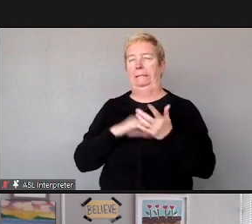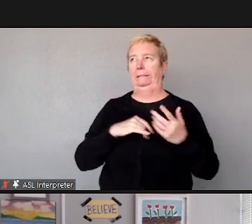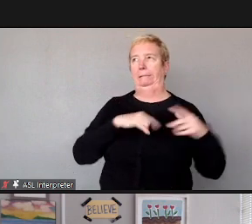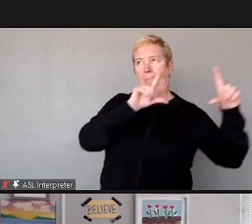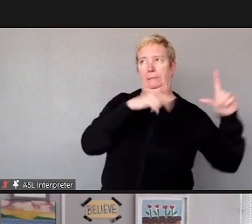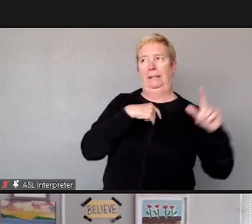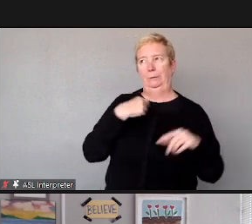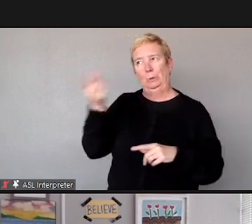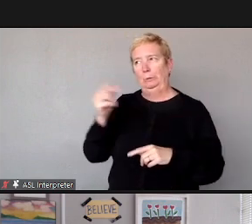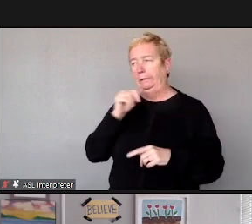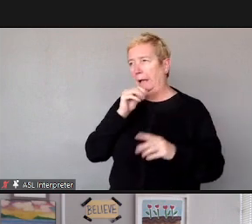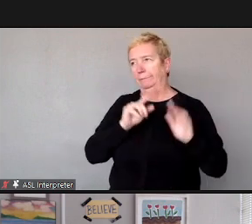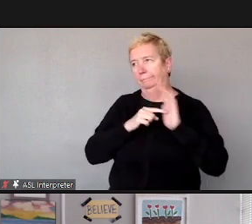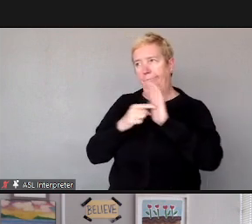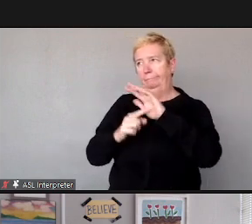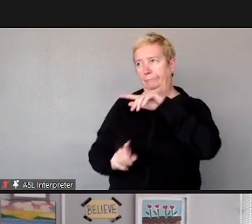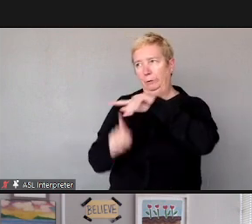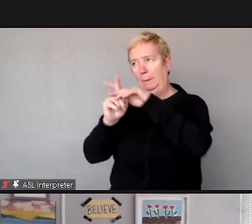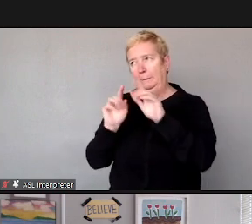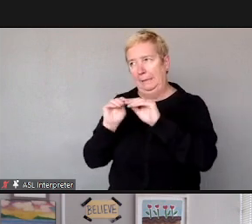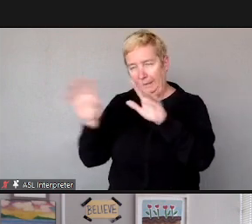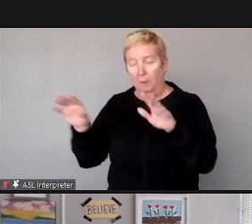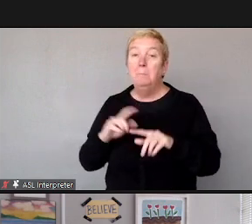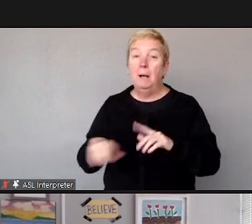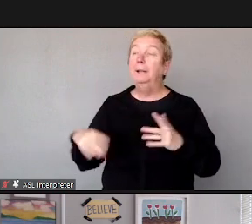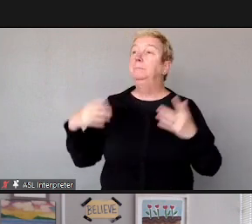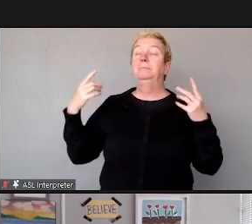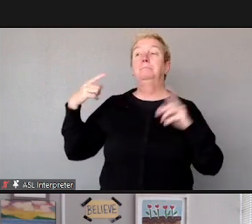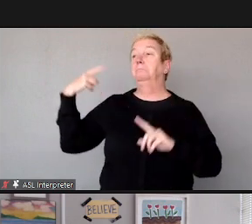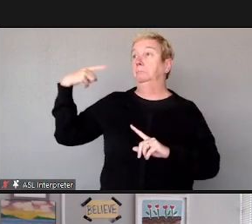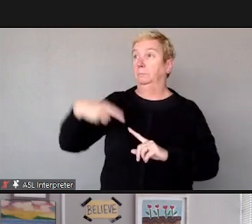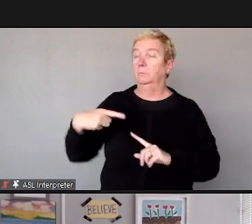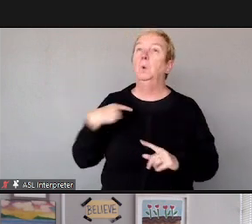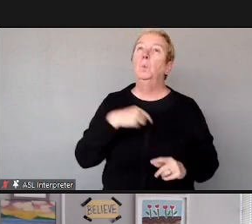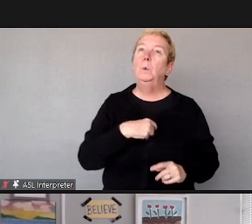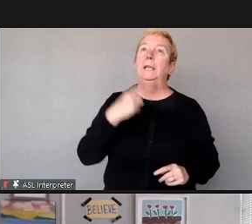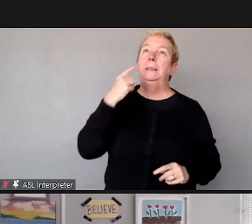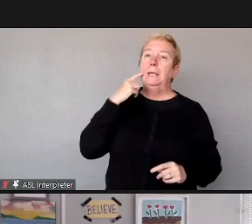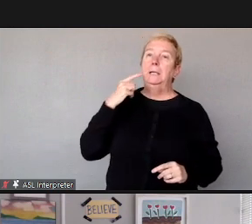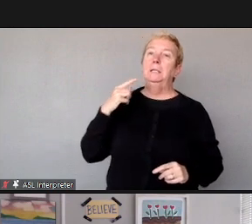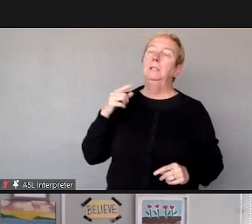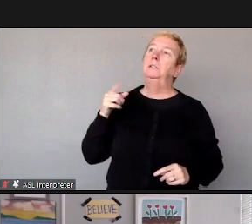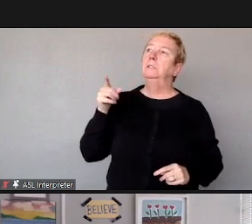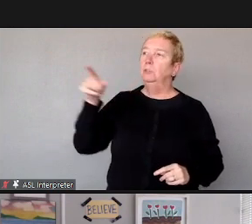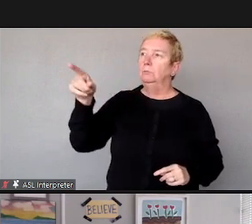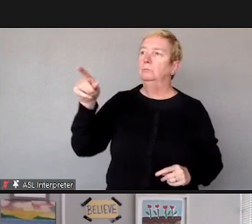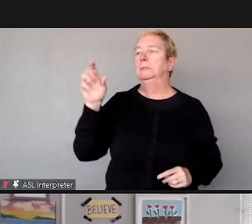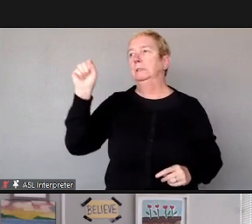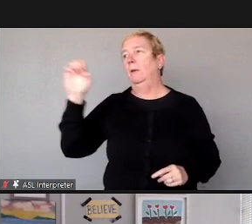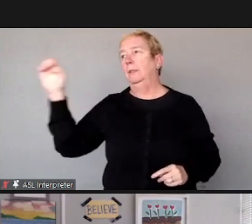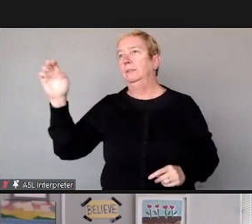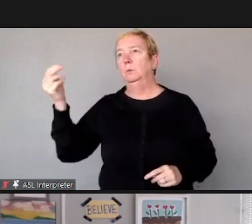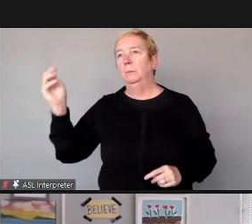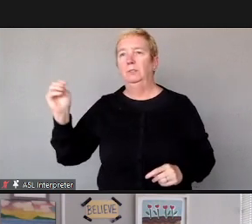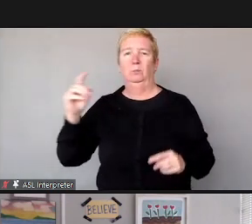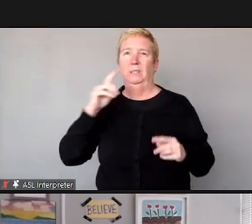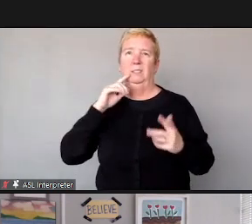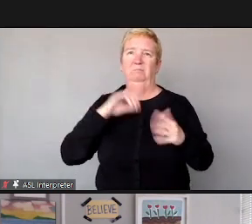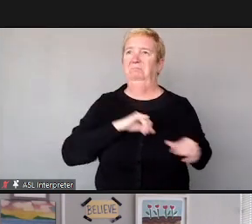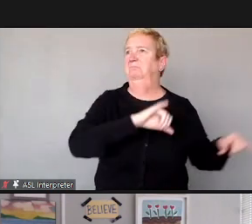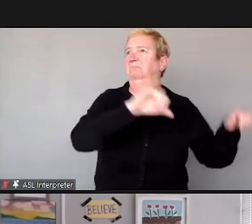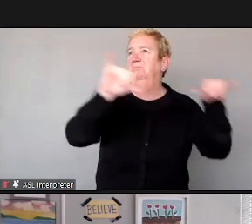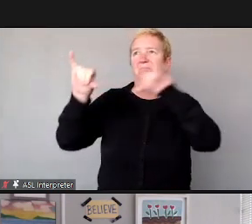earlier. But in any case, we think you're right about where everybody else is at the present time.